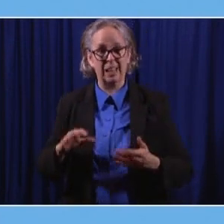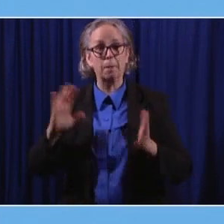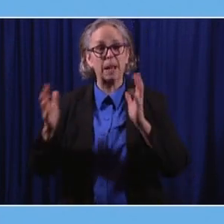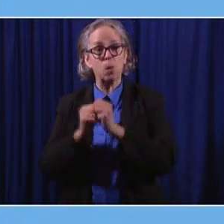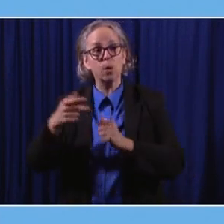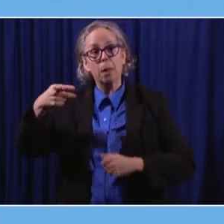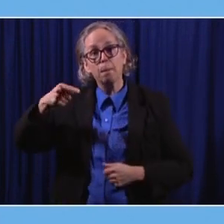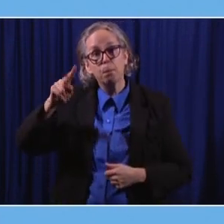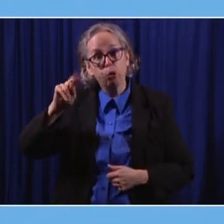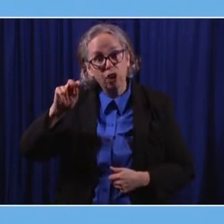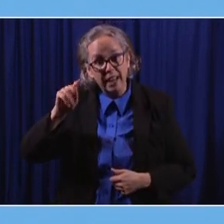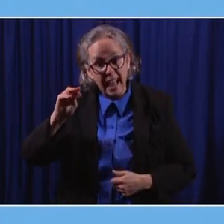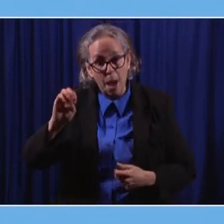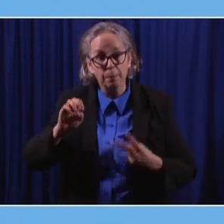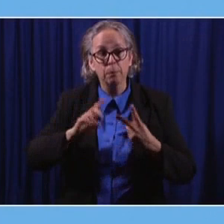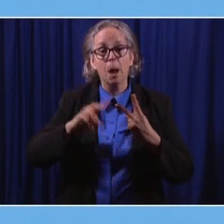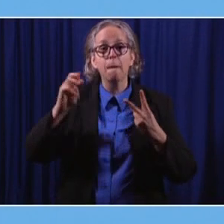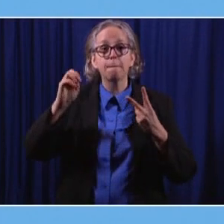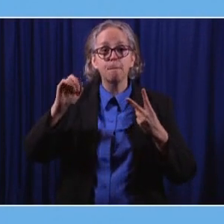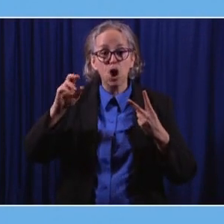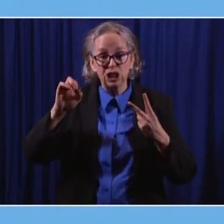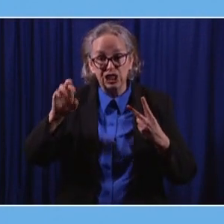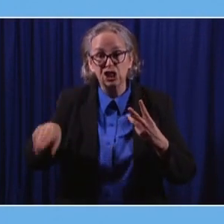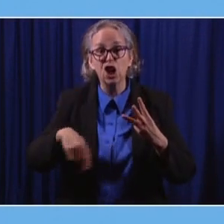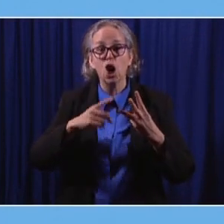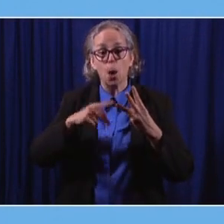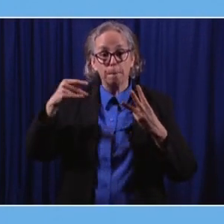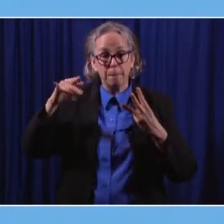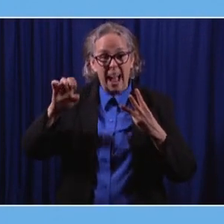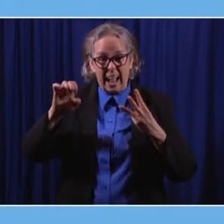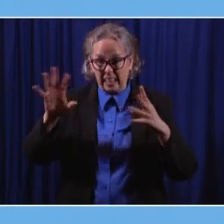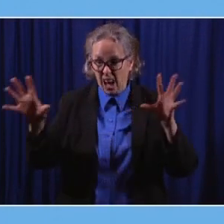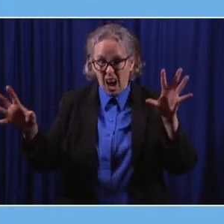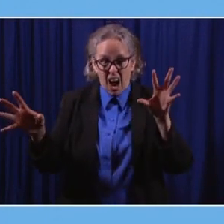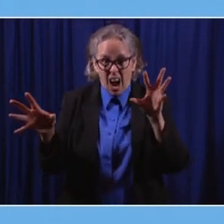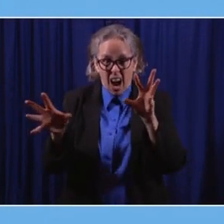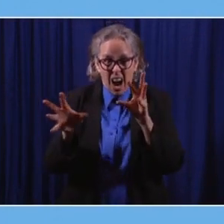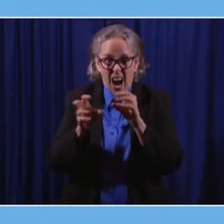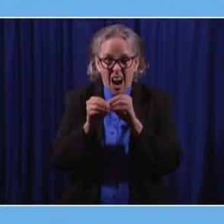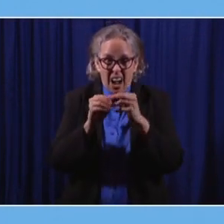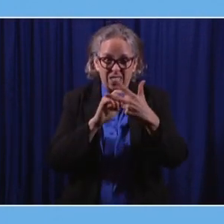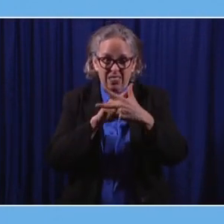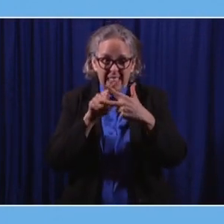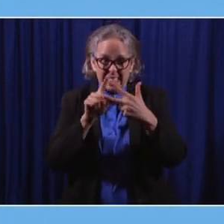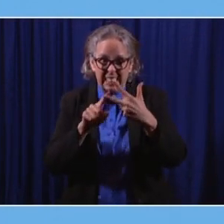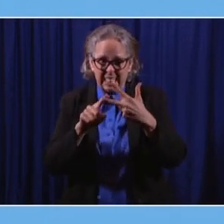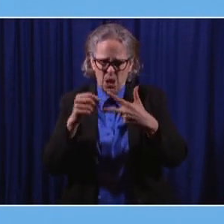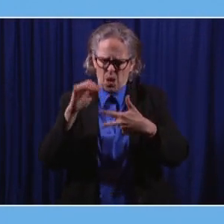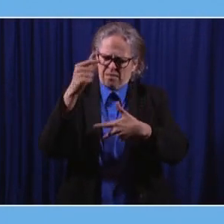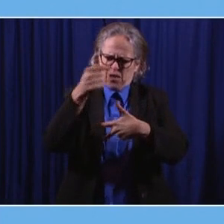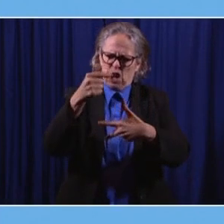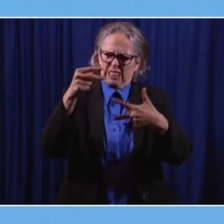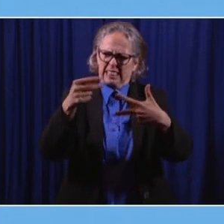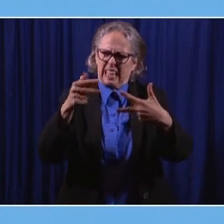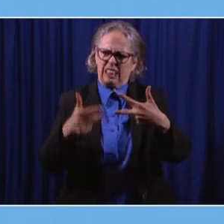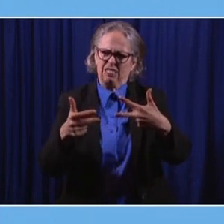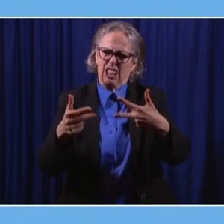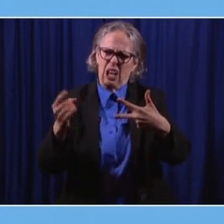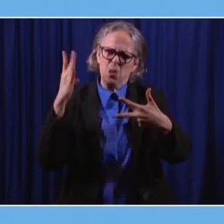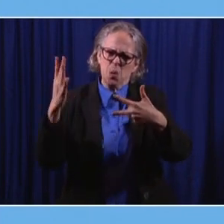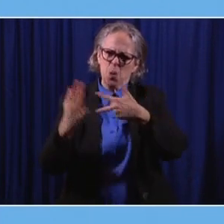highest case rates per 100,000. So these are the top 20: Putnam, Mercer, Pike,